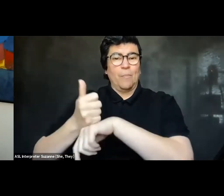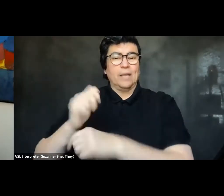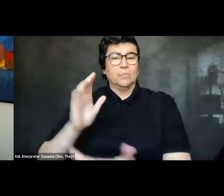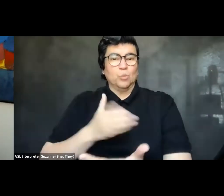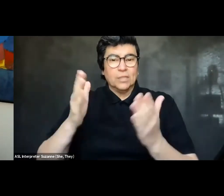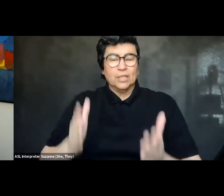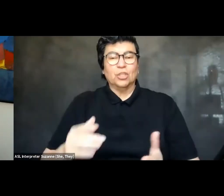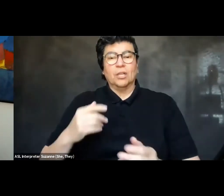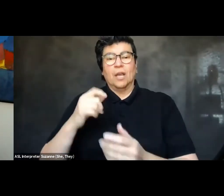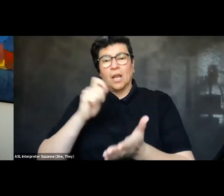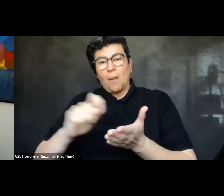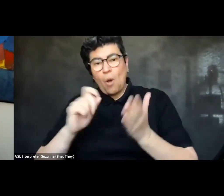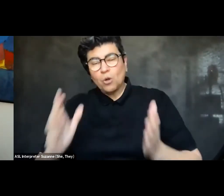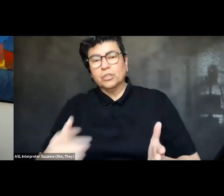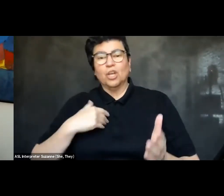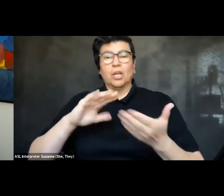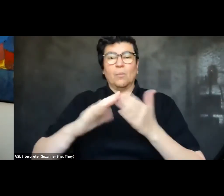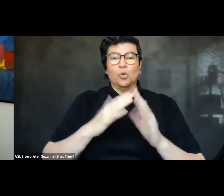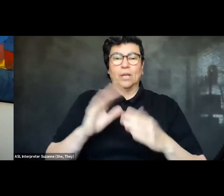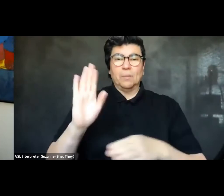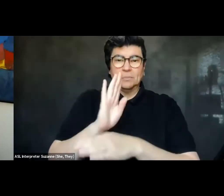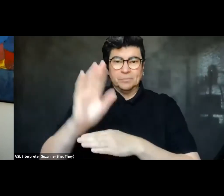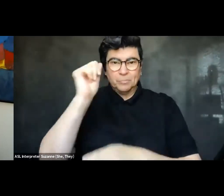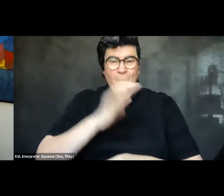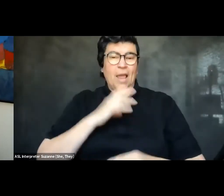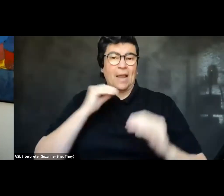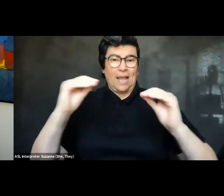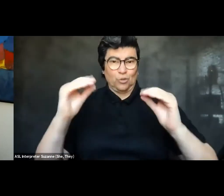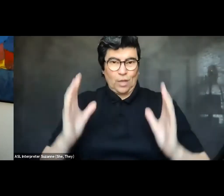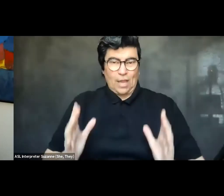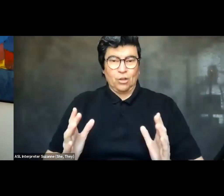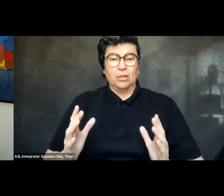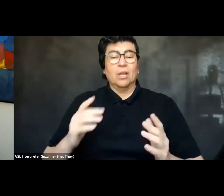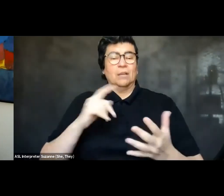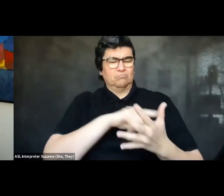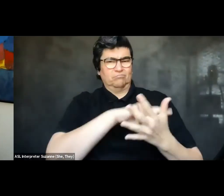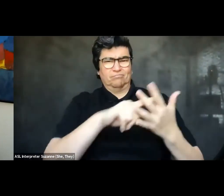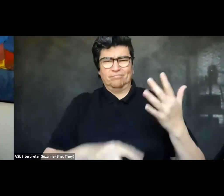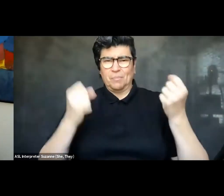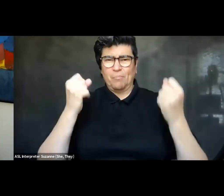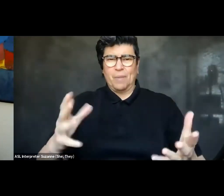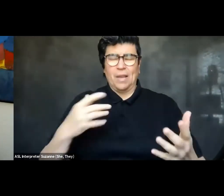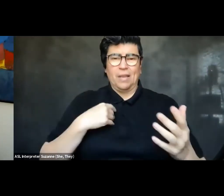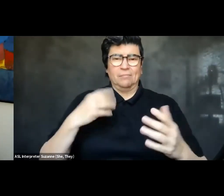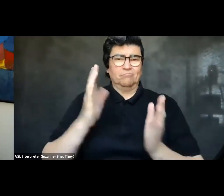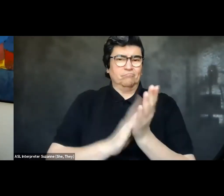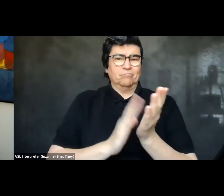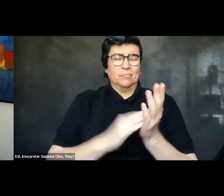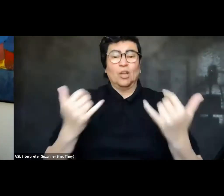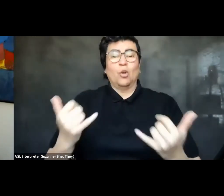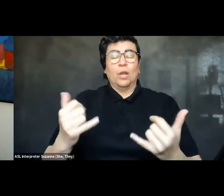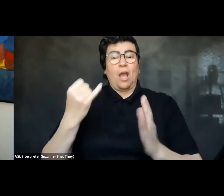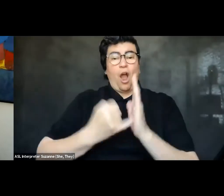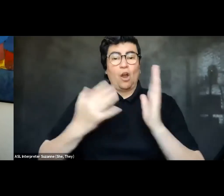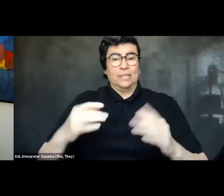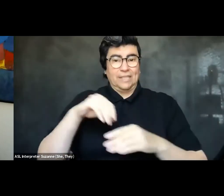composer, producer, community entrepreneur, and educator. Among his many credits, he is also currently an artist